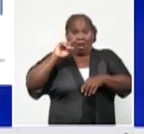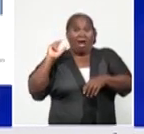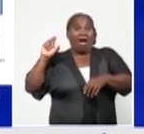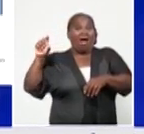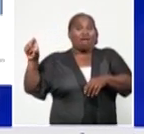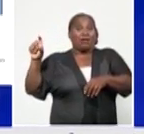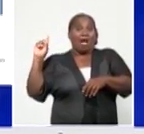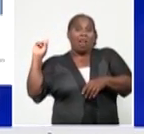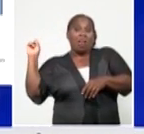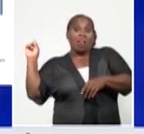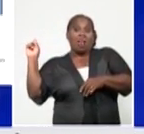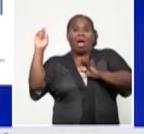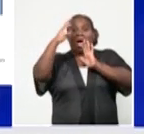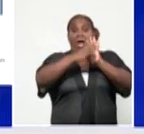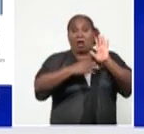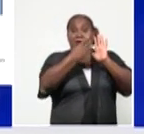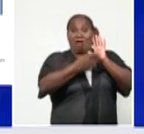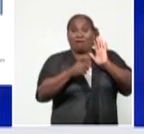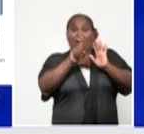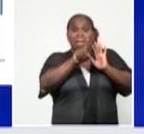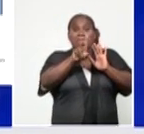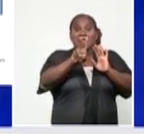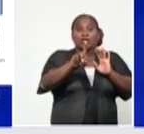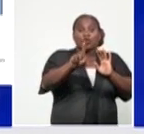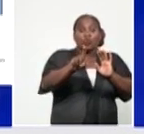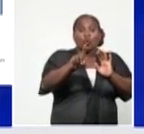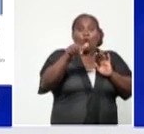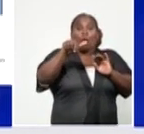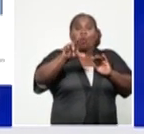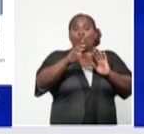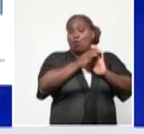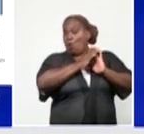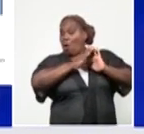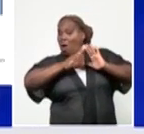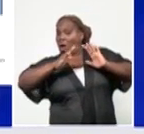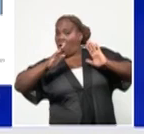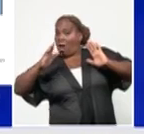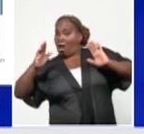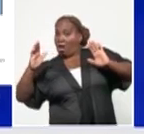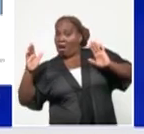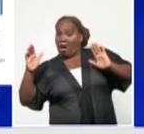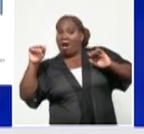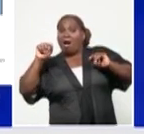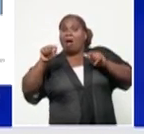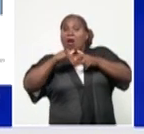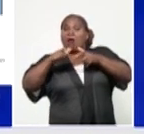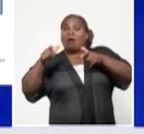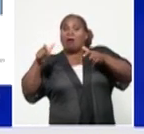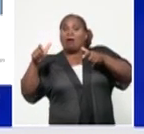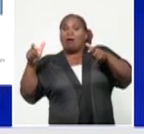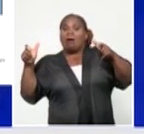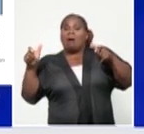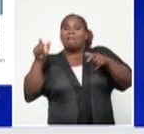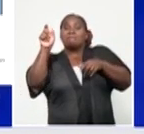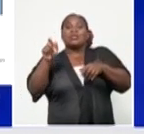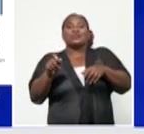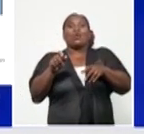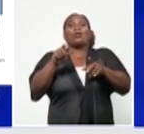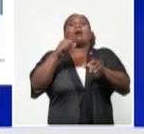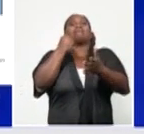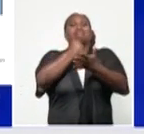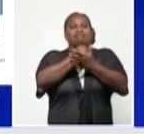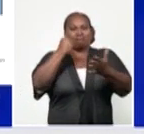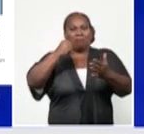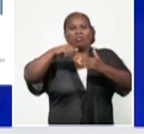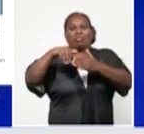daily cases, putting us in a very complicated situation. Today, 356